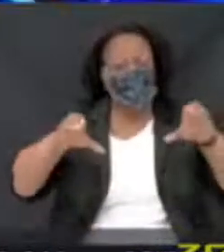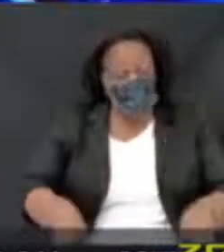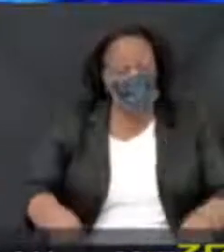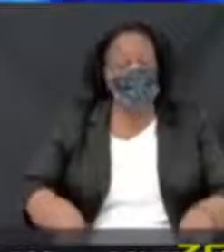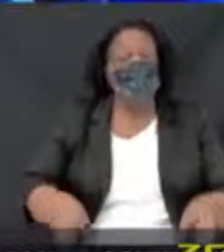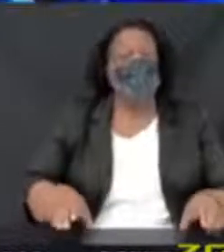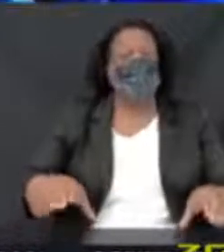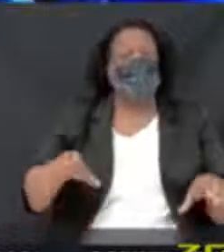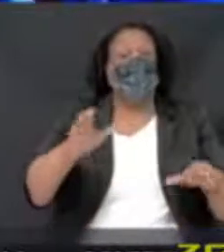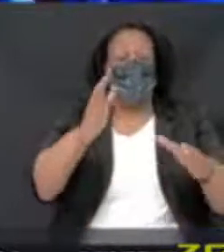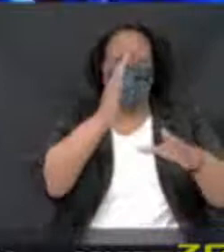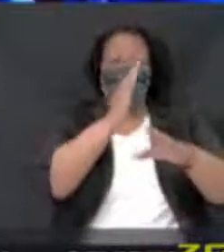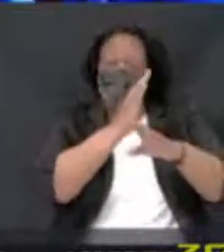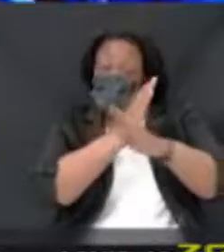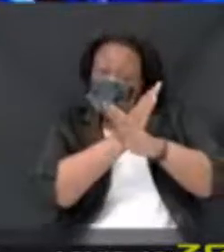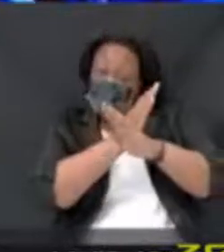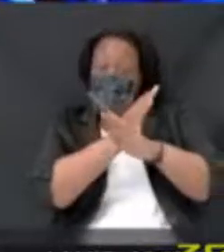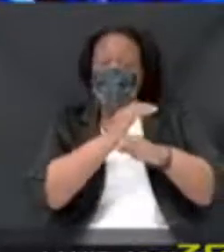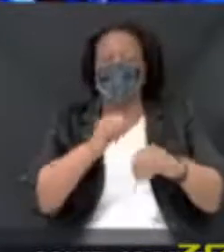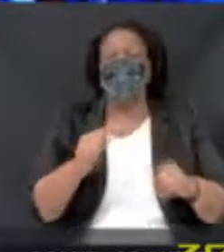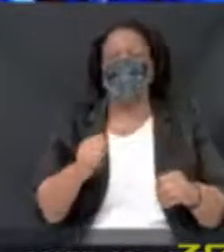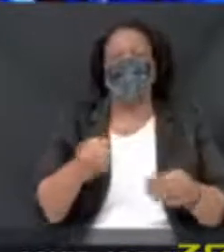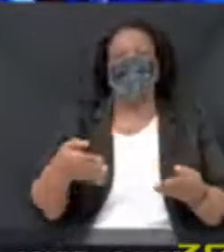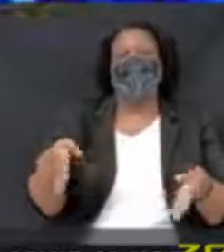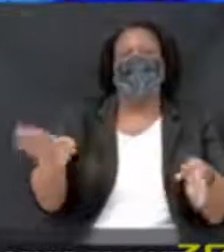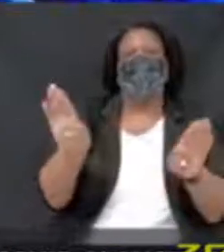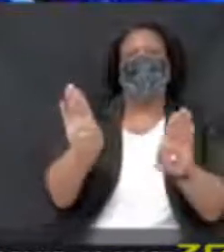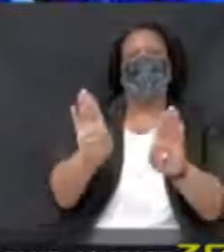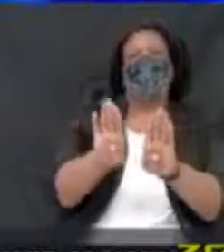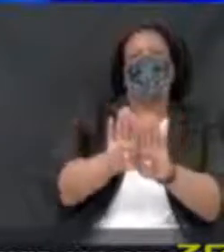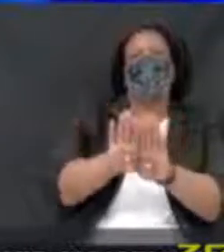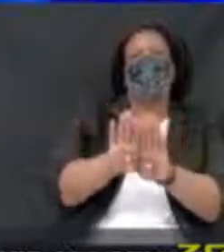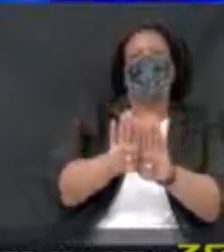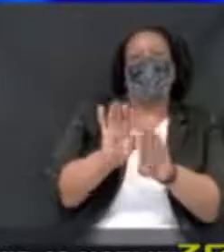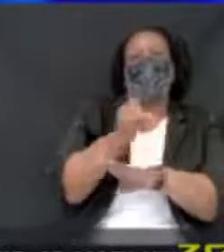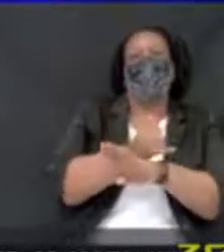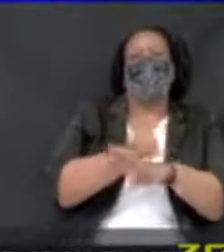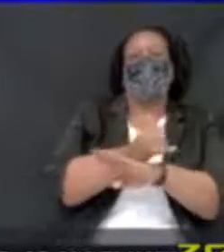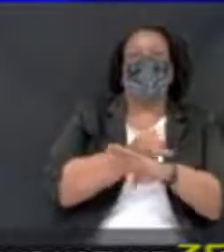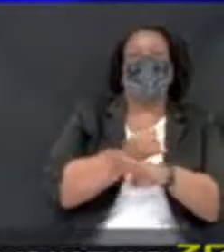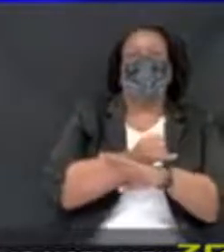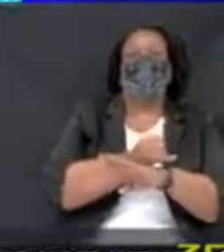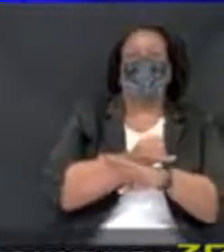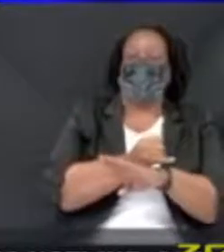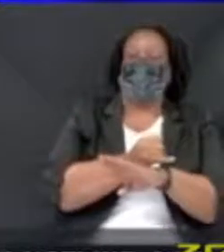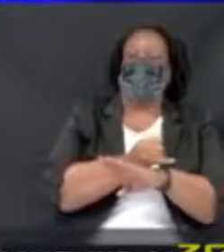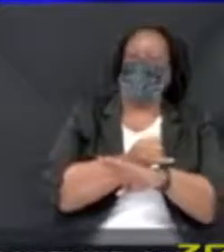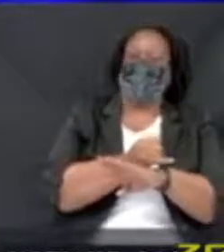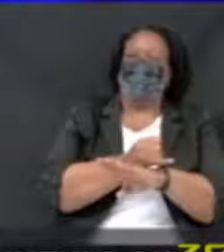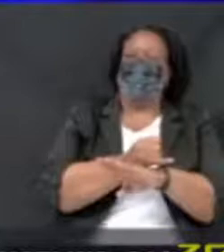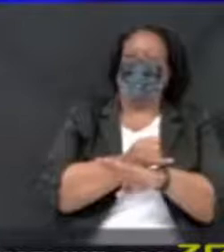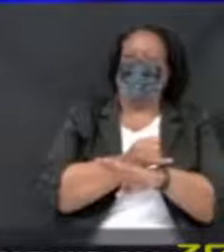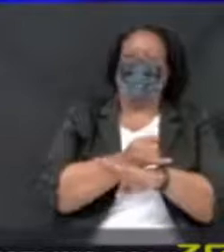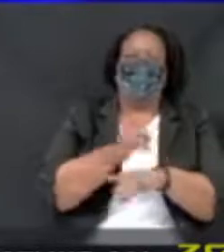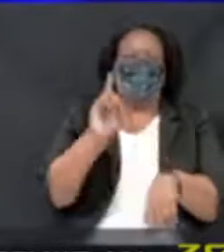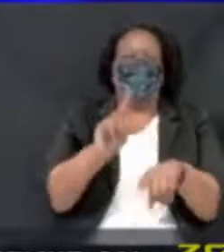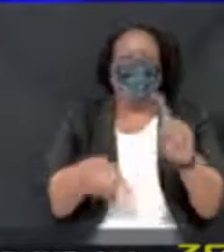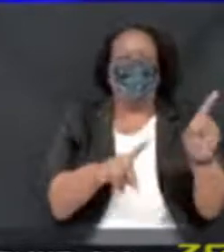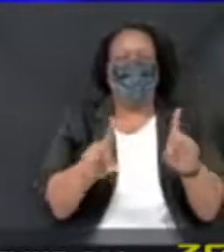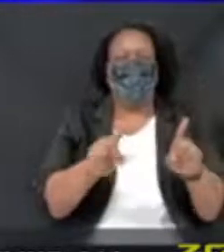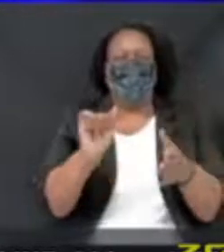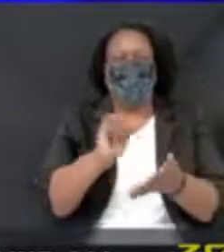to reclose all of our borders to keep the virus out while the cases we have here recover. But this is